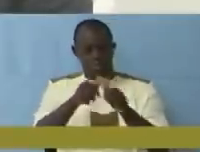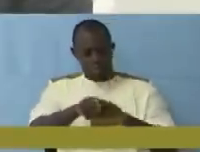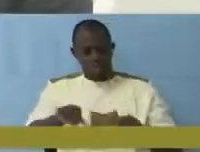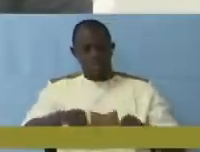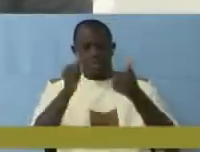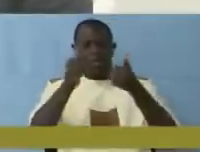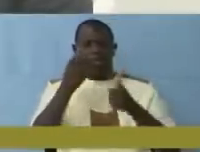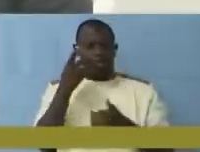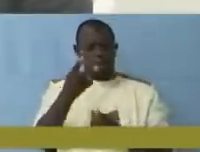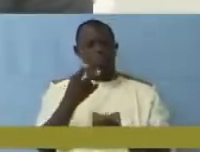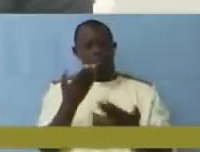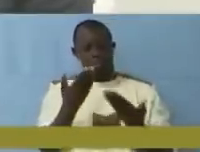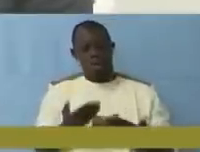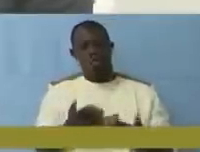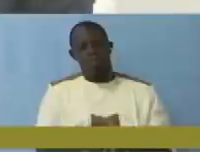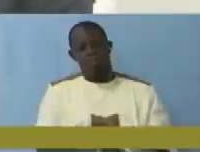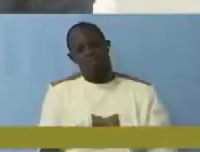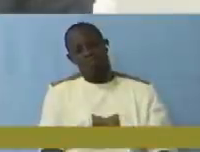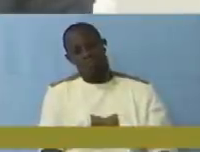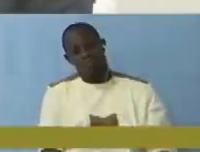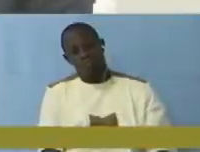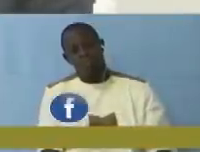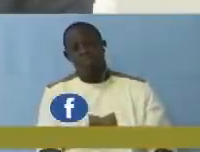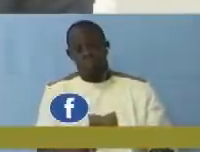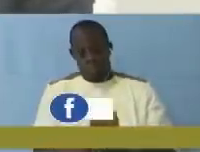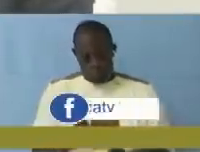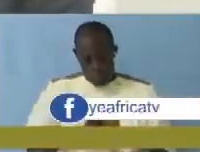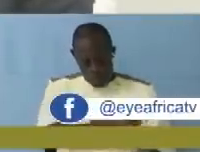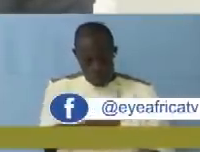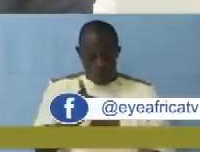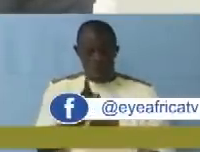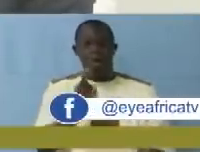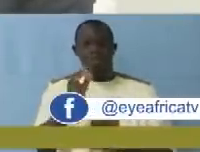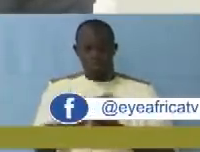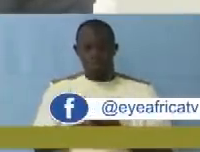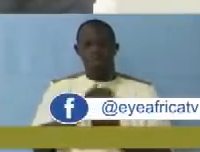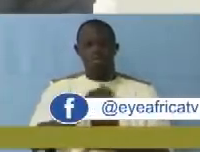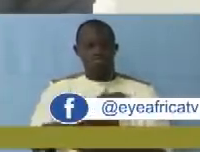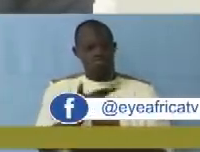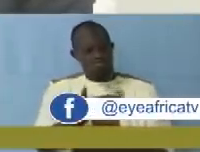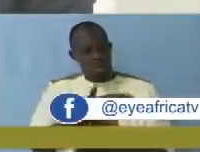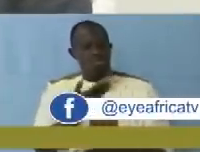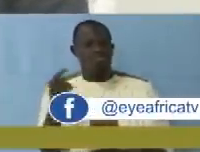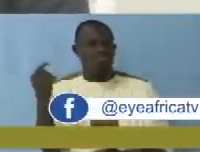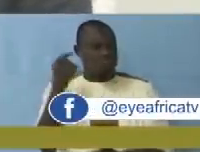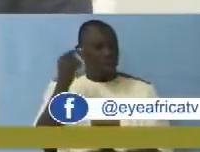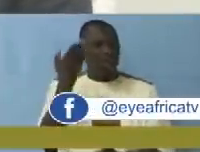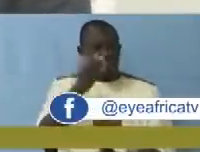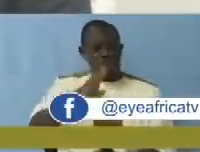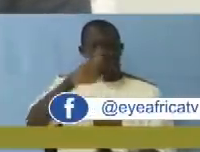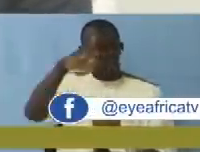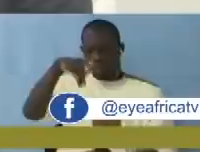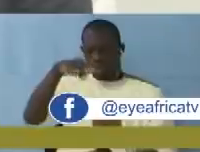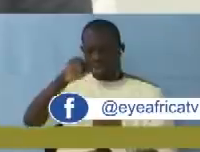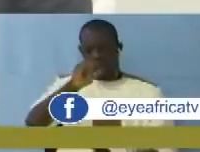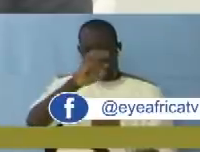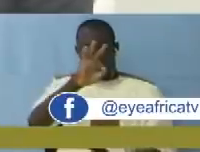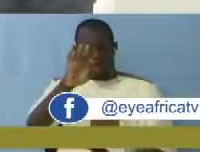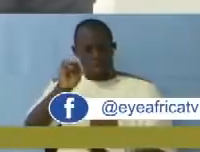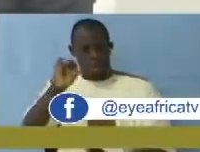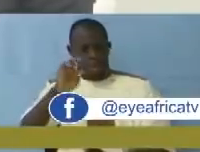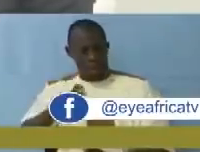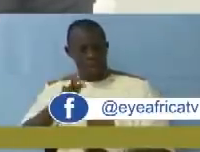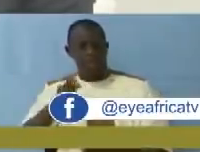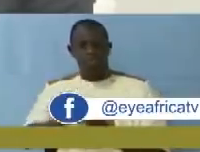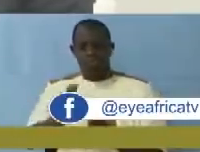ka simfa da nya kutoje kotan fo ni We have heard from Peter, mo Peter tole. Paul.